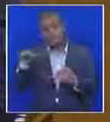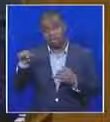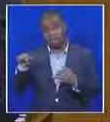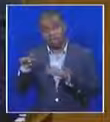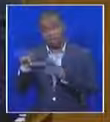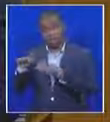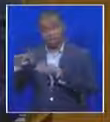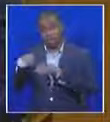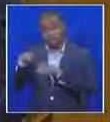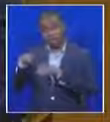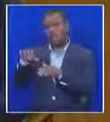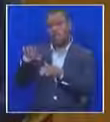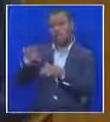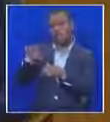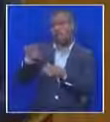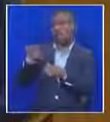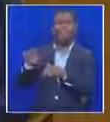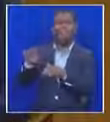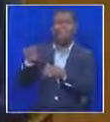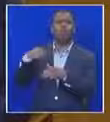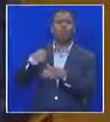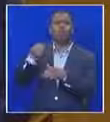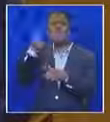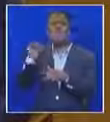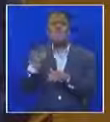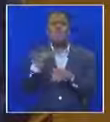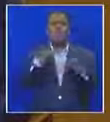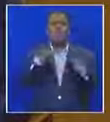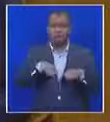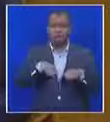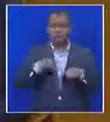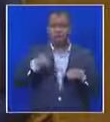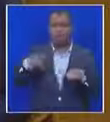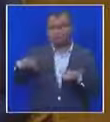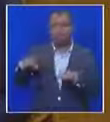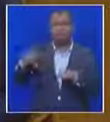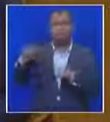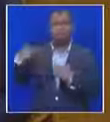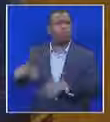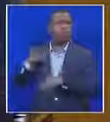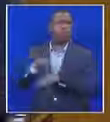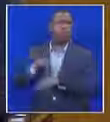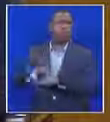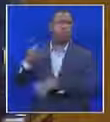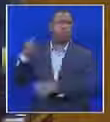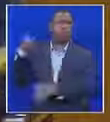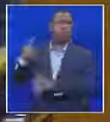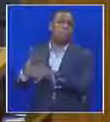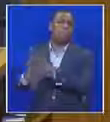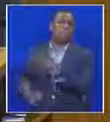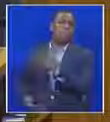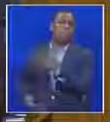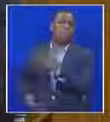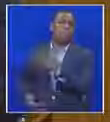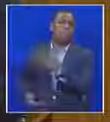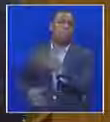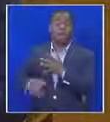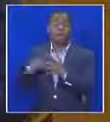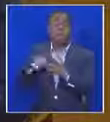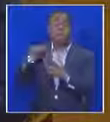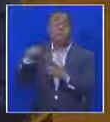Without doubt, it's become quite clear that South African Airways is in financial and operational difficulty. But all of this process of South